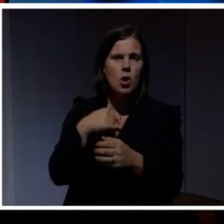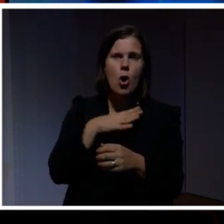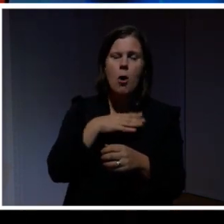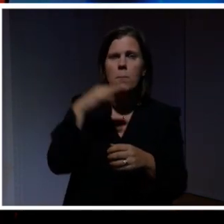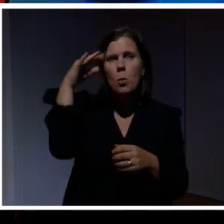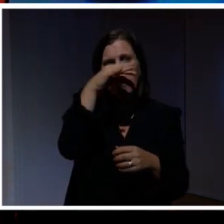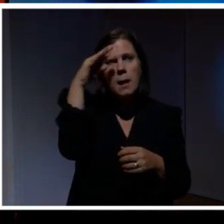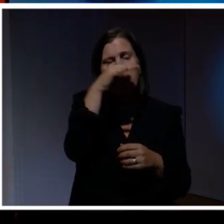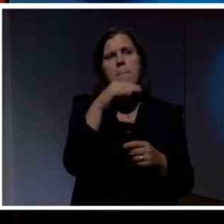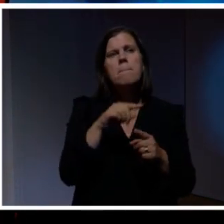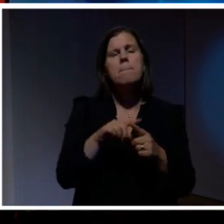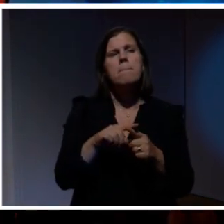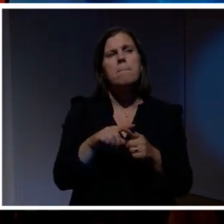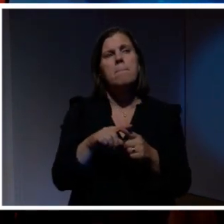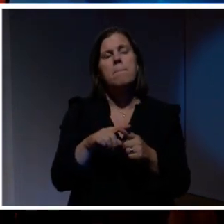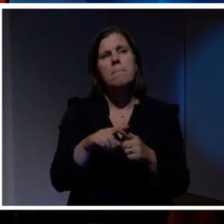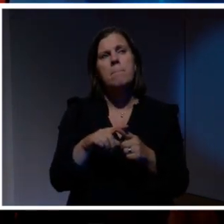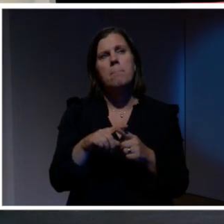problems